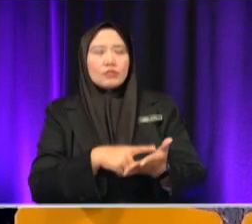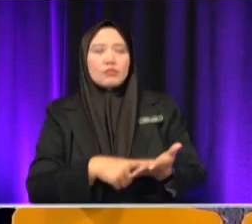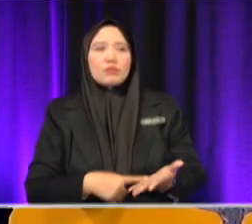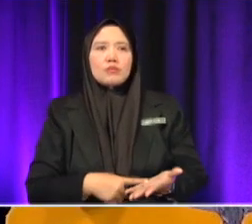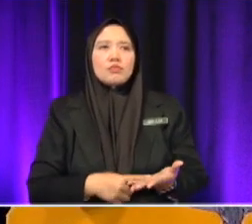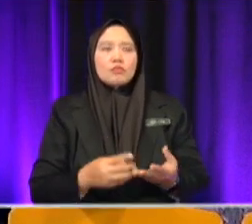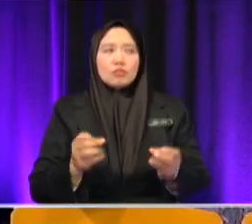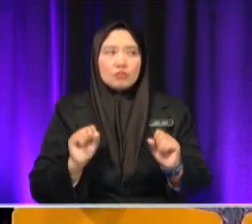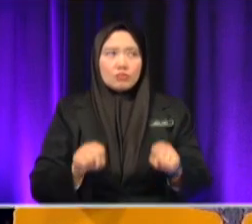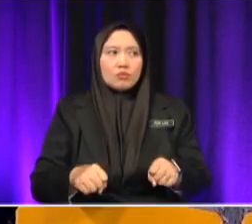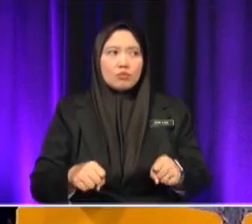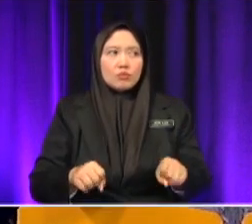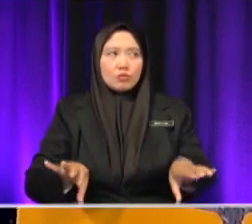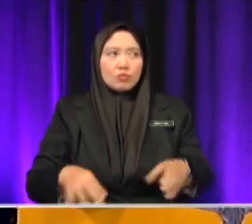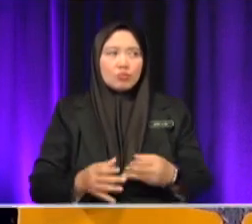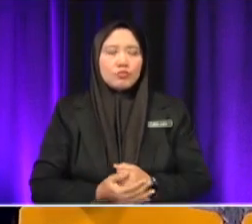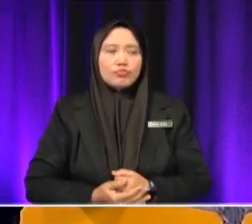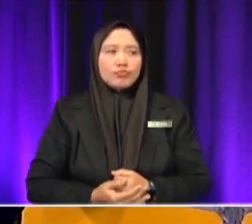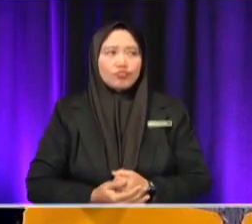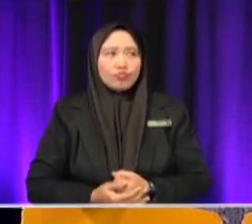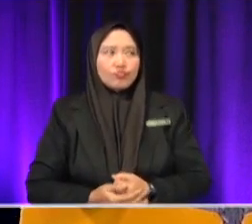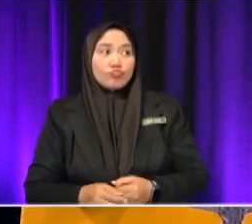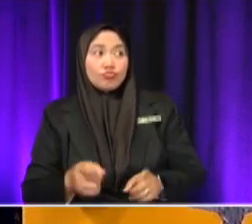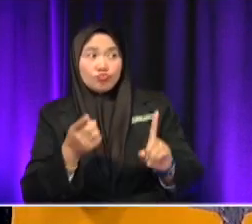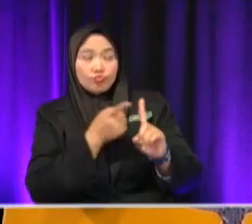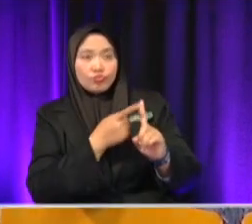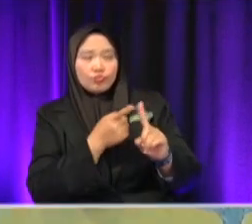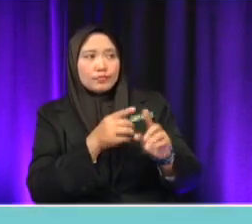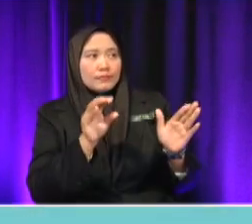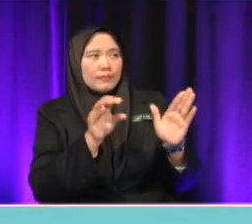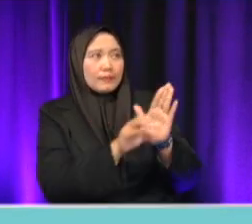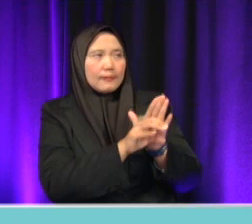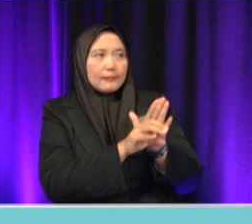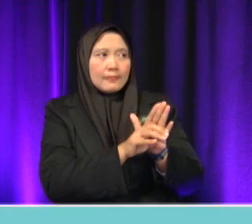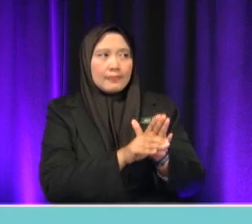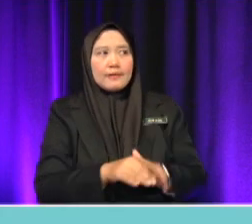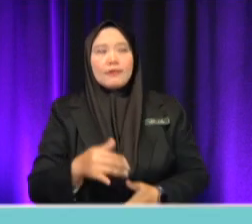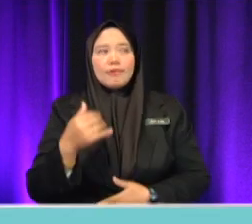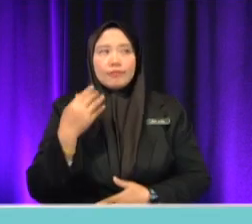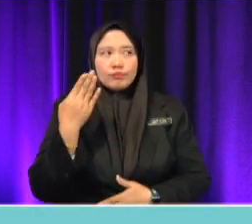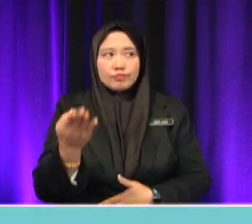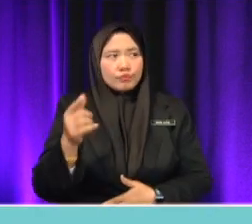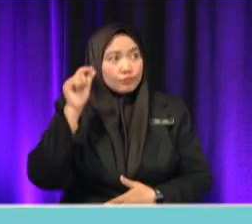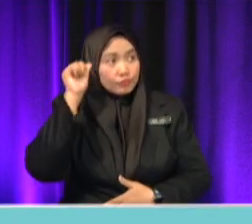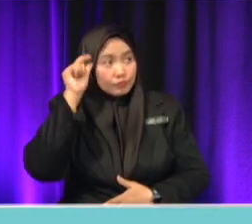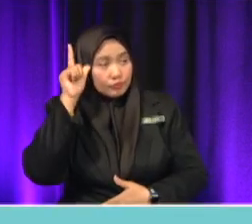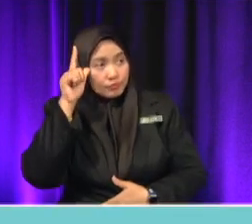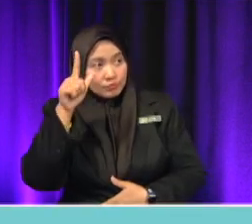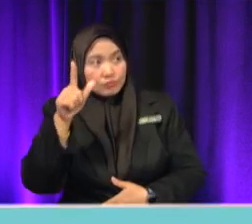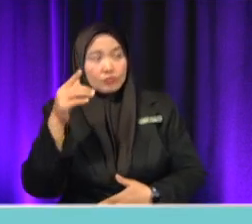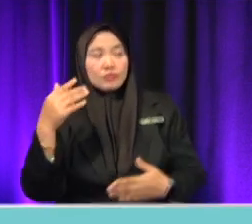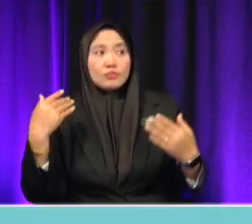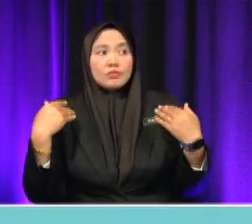situations? Okay, this is the first one. You see a woman begging on the street. So what would you